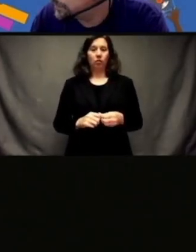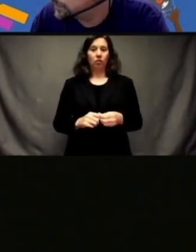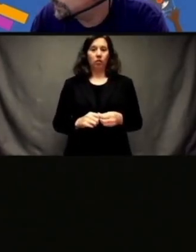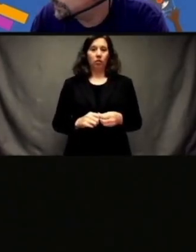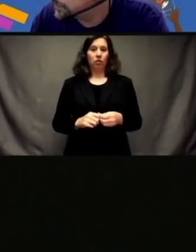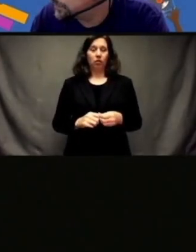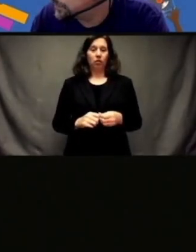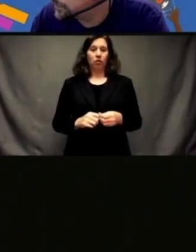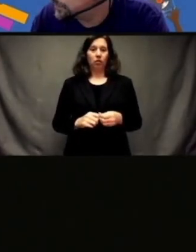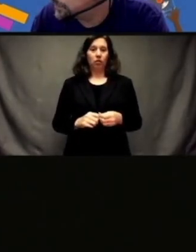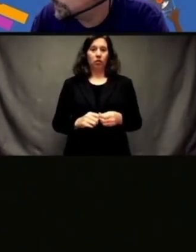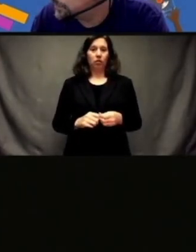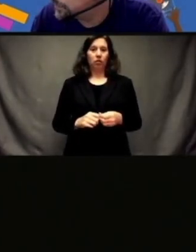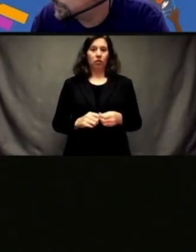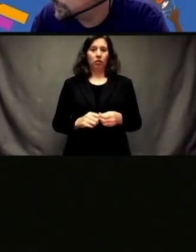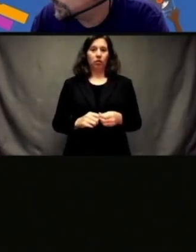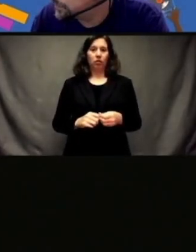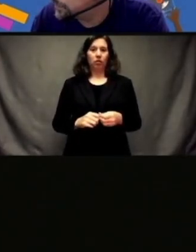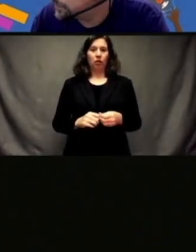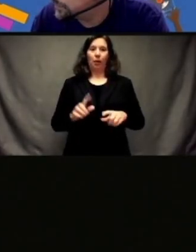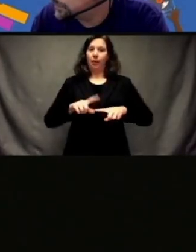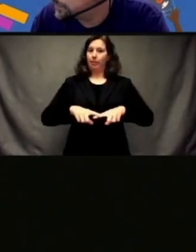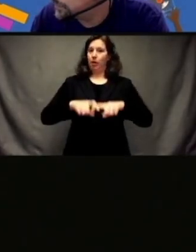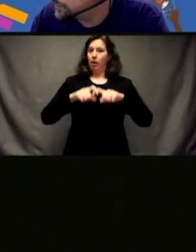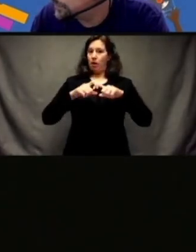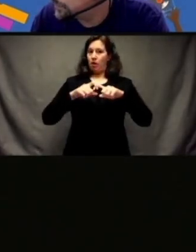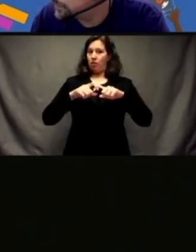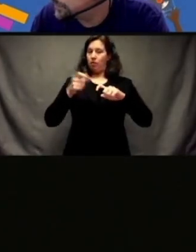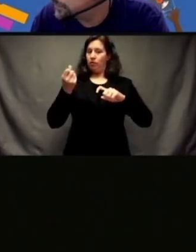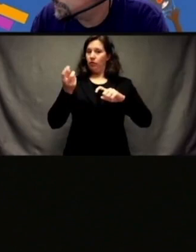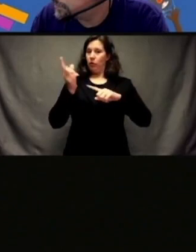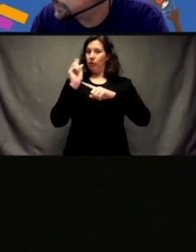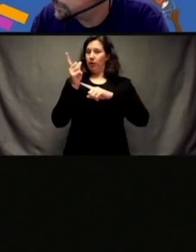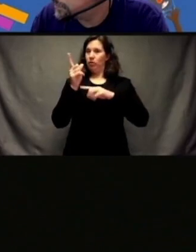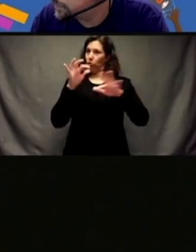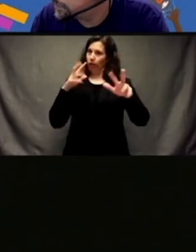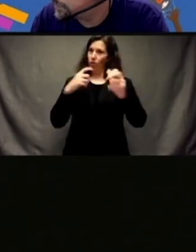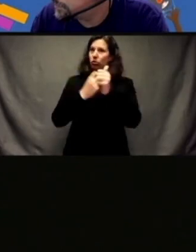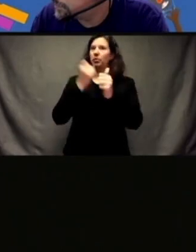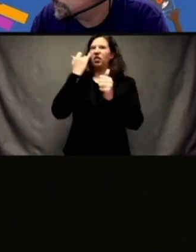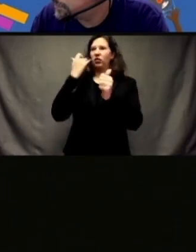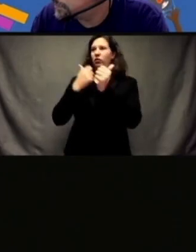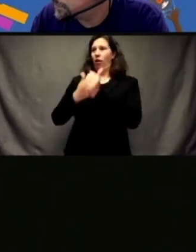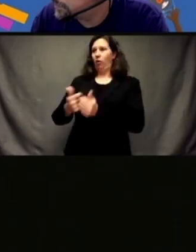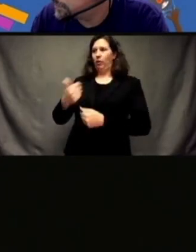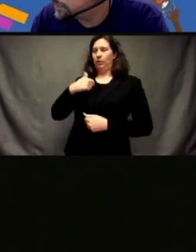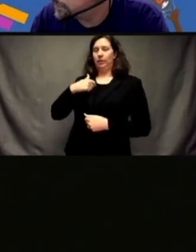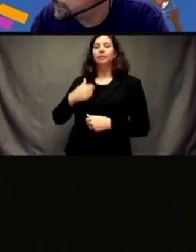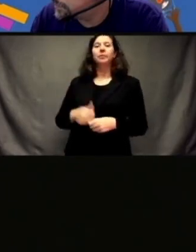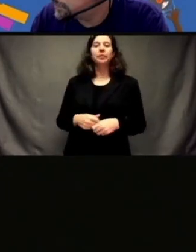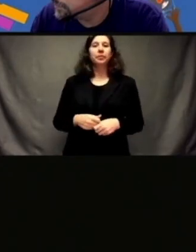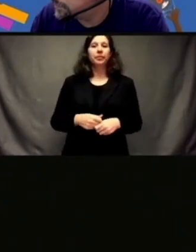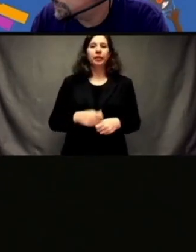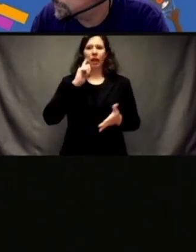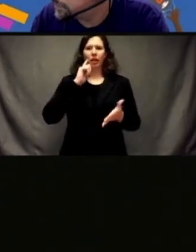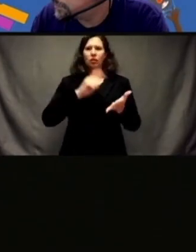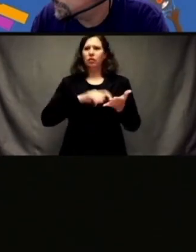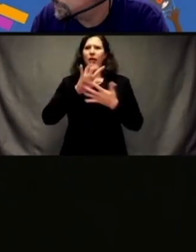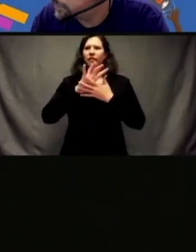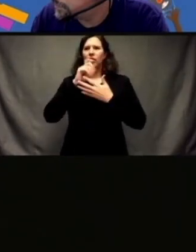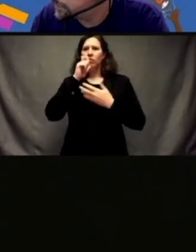So I'm going to pause there. Going to give a very quick seconds just for you to catch up if you're not there. And I noticed that I don't have my video